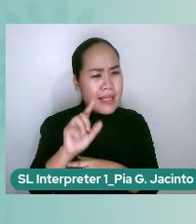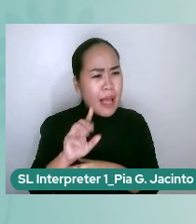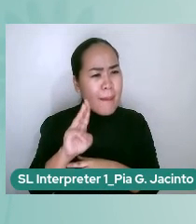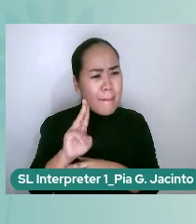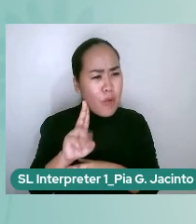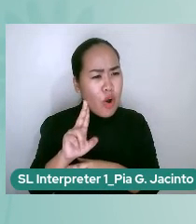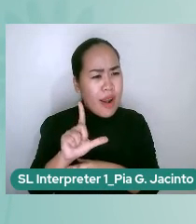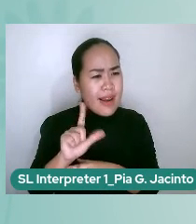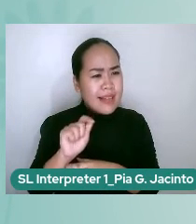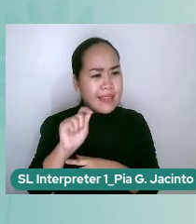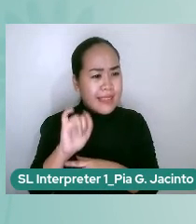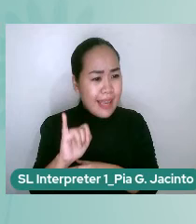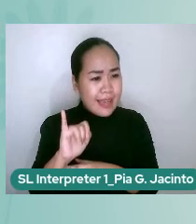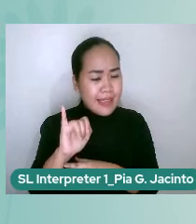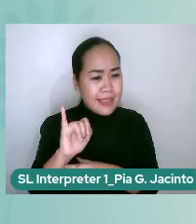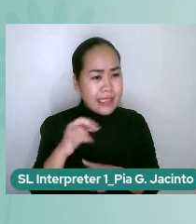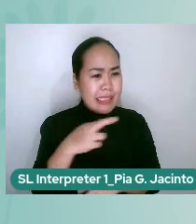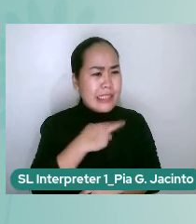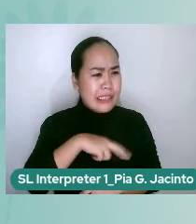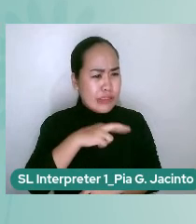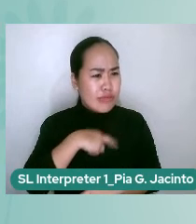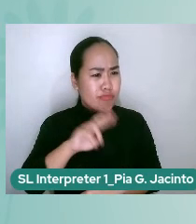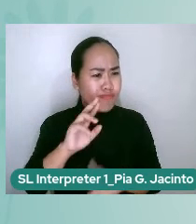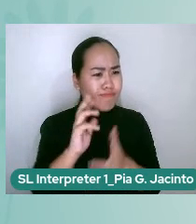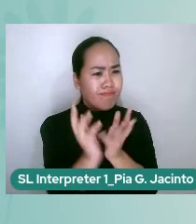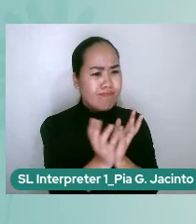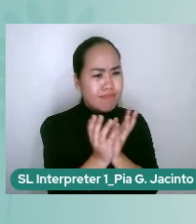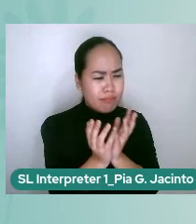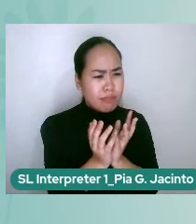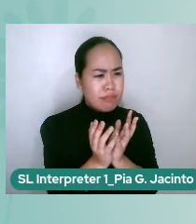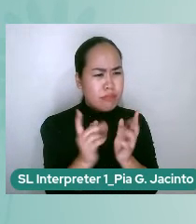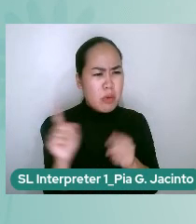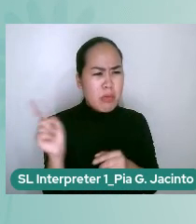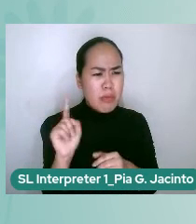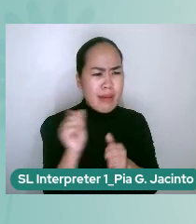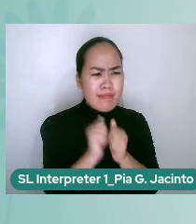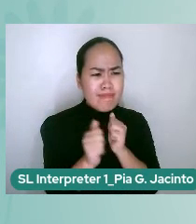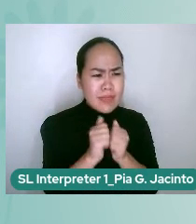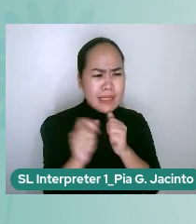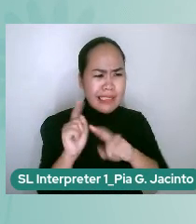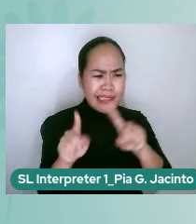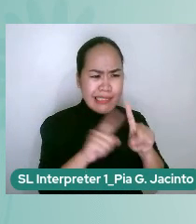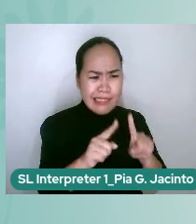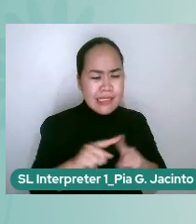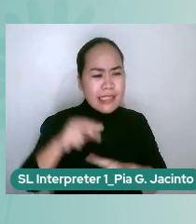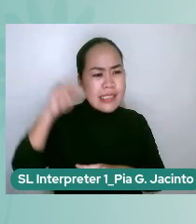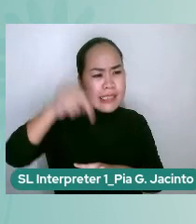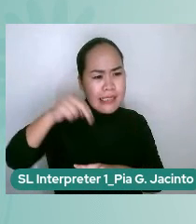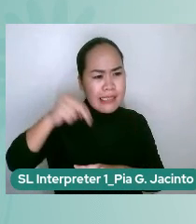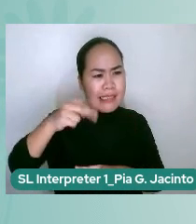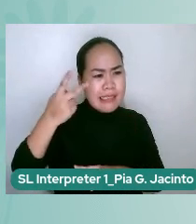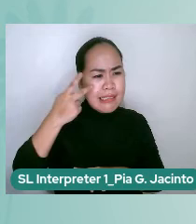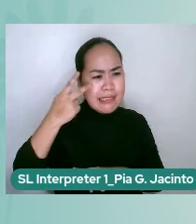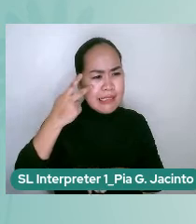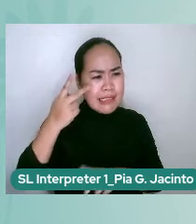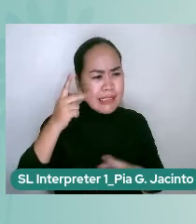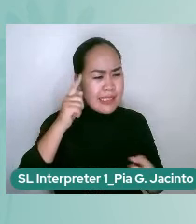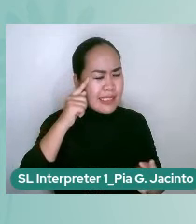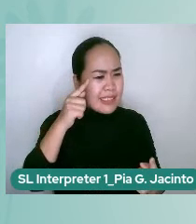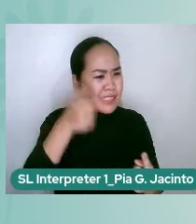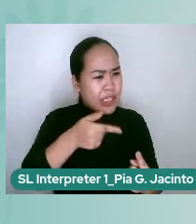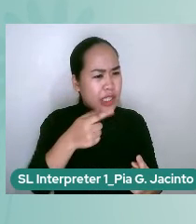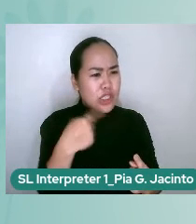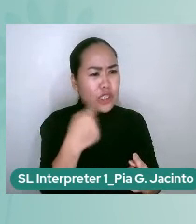Now this is important because it means that whatever strategy we use, we have to target it specifically to be